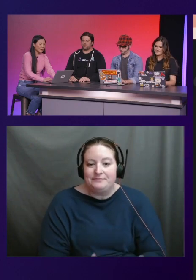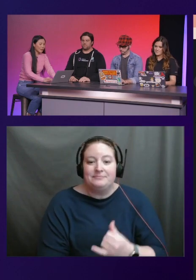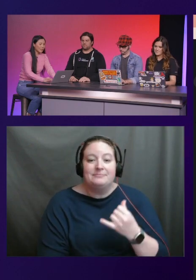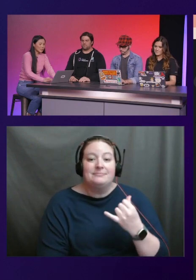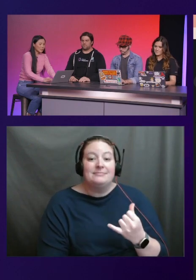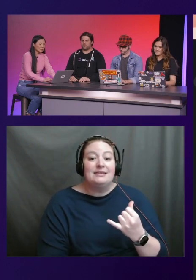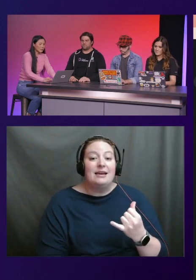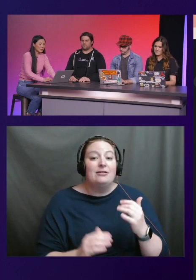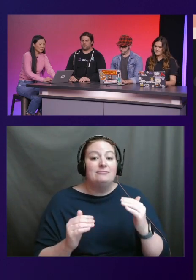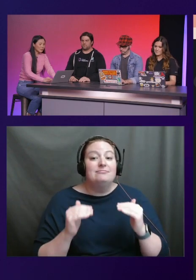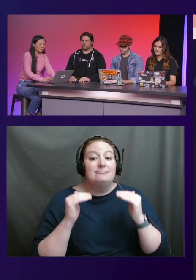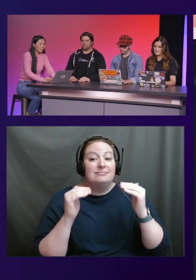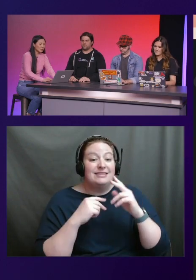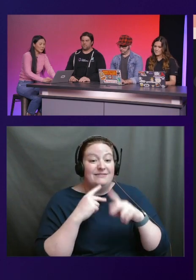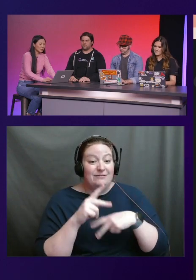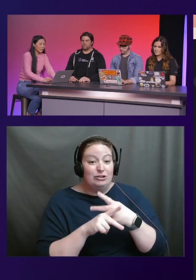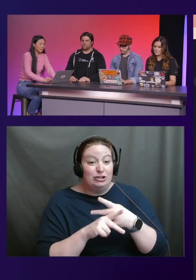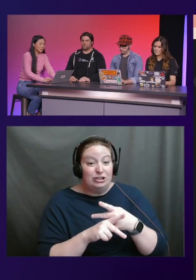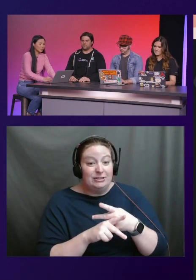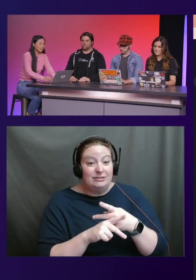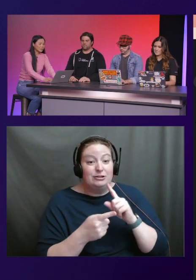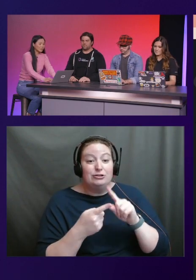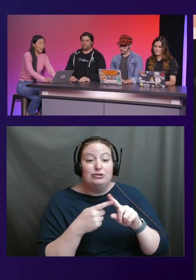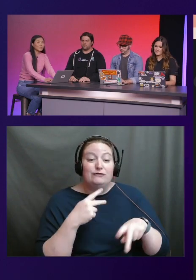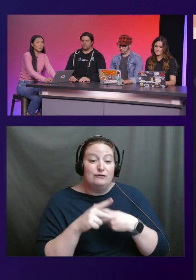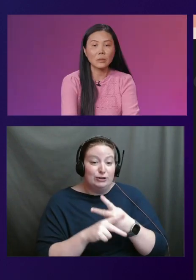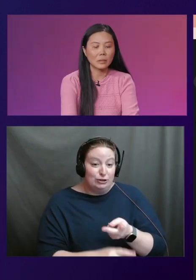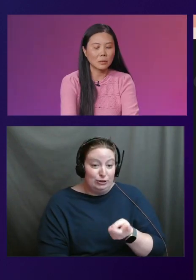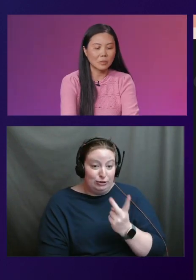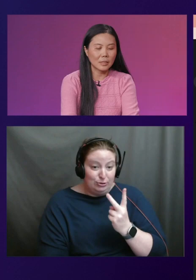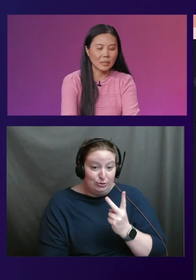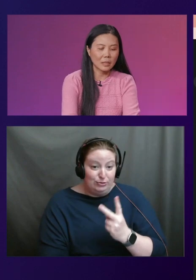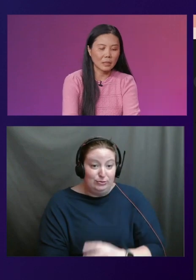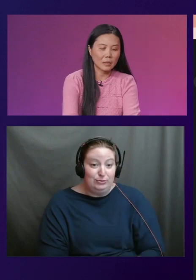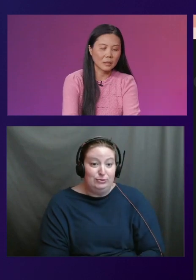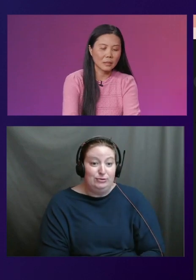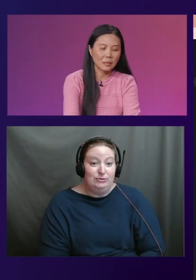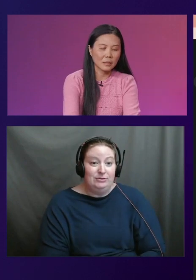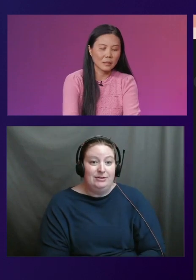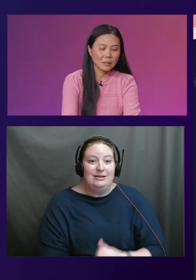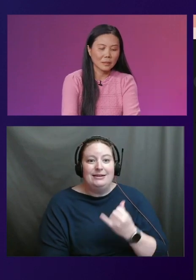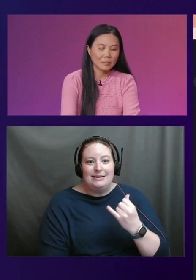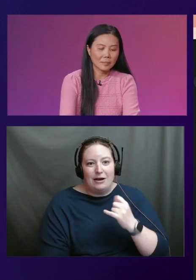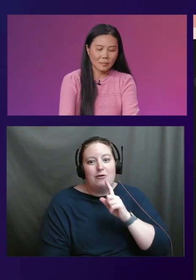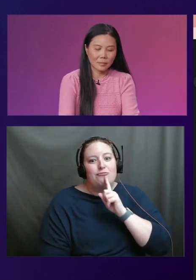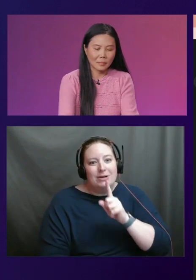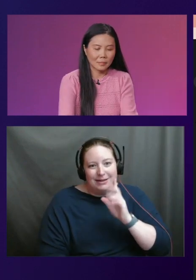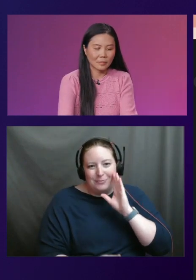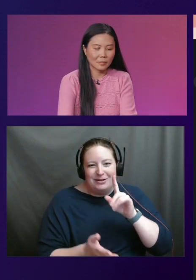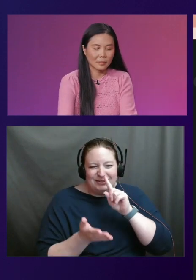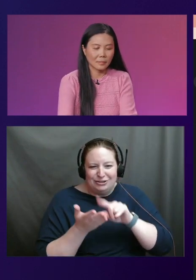of the package into version 2. Now I'm going to really check in this.